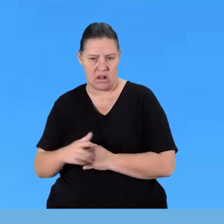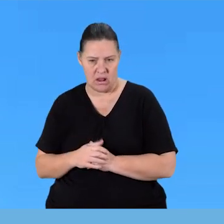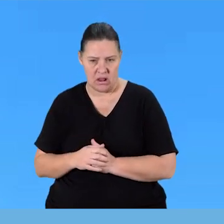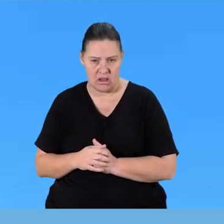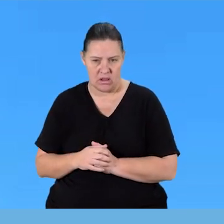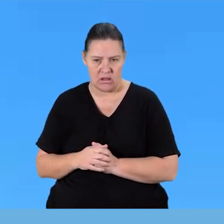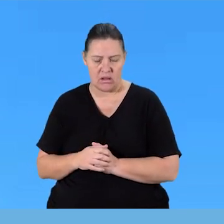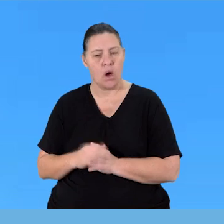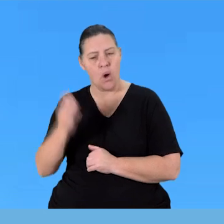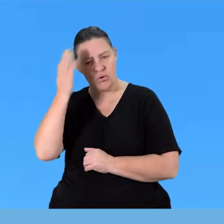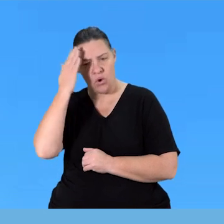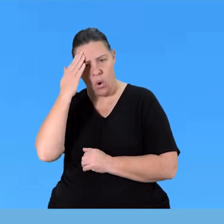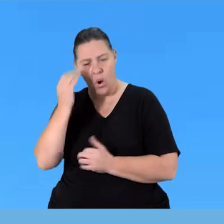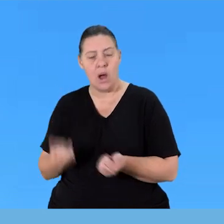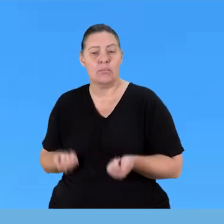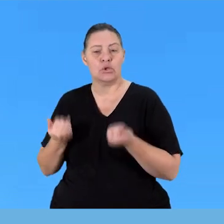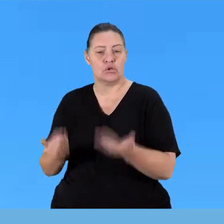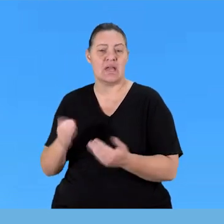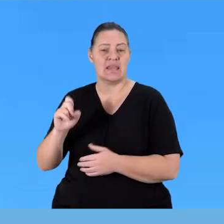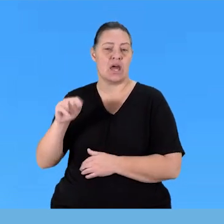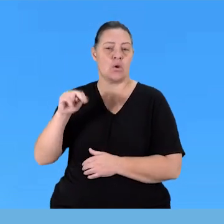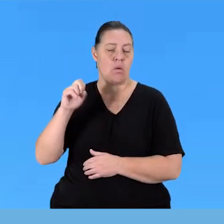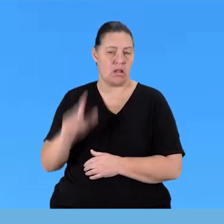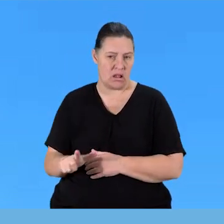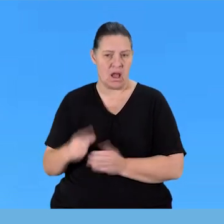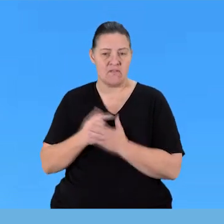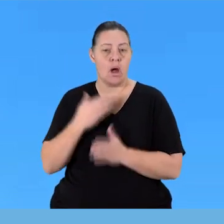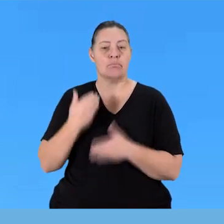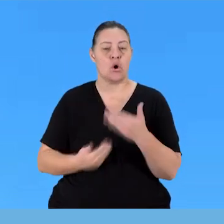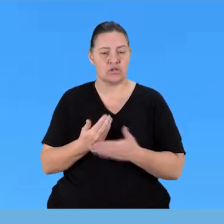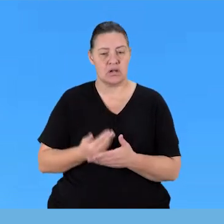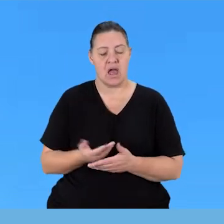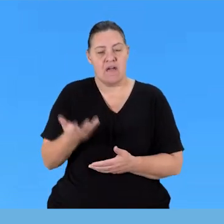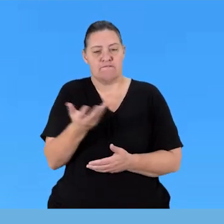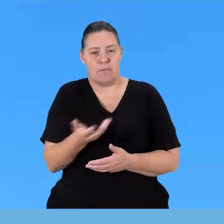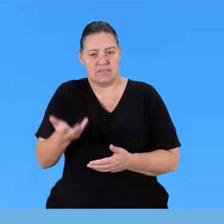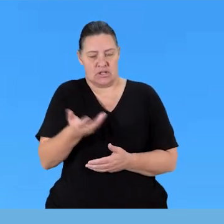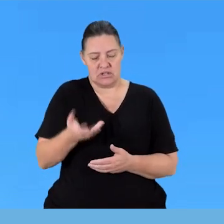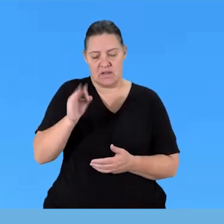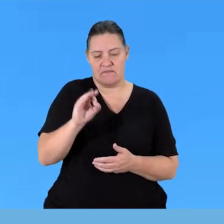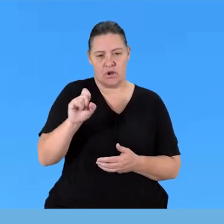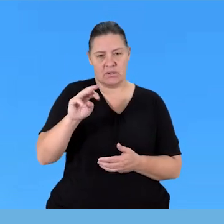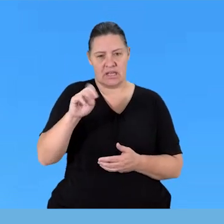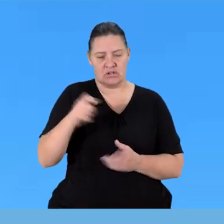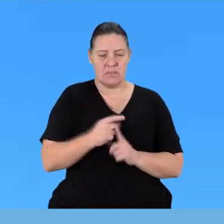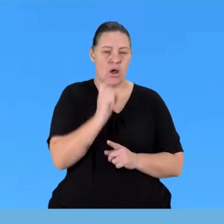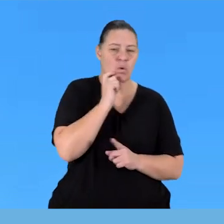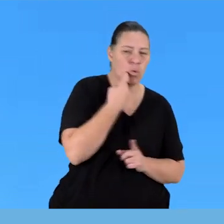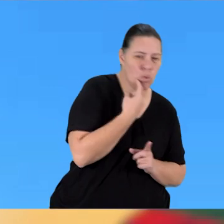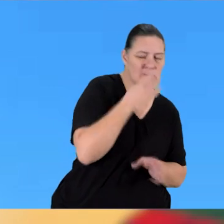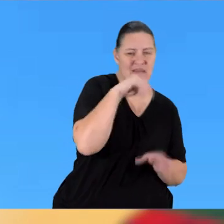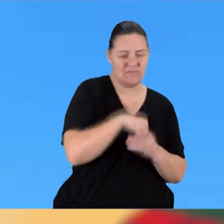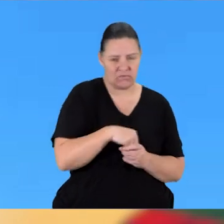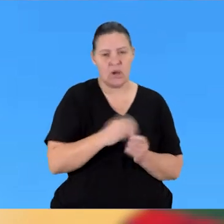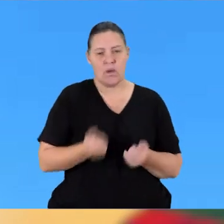know that we produce ethanol when we are undergoing the process of fermentation. When we're taking glucose and fermenting glucose,